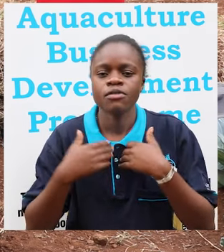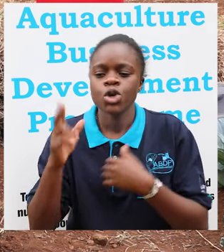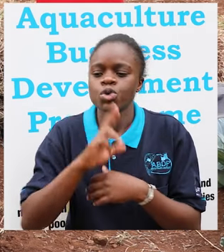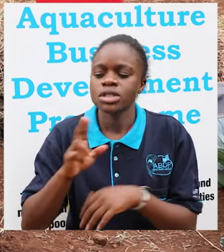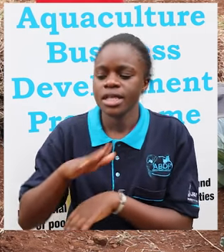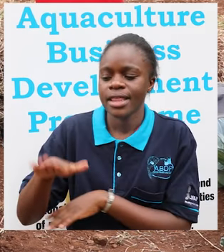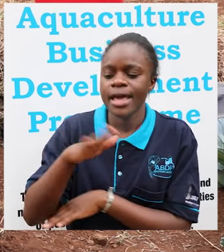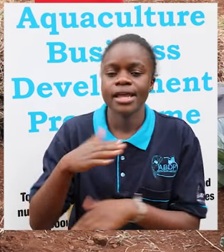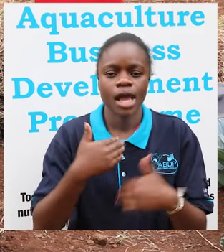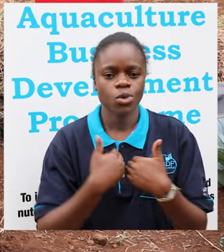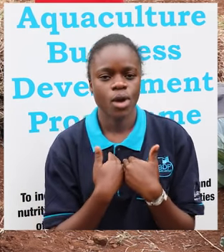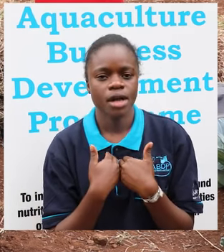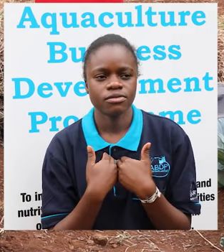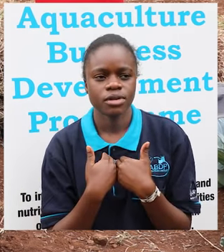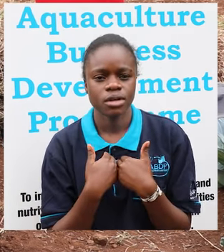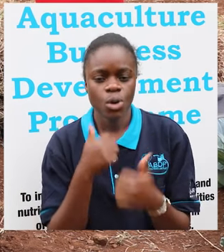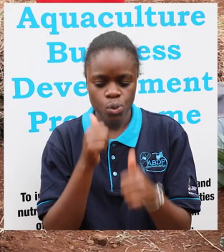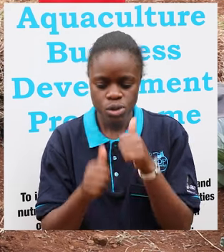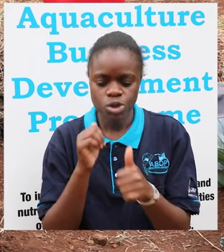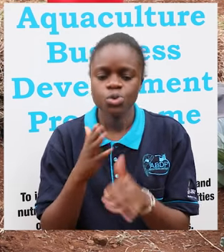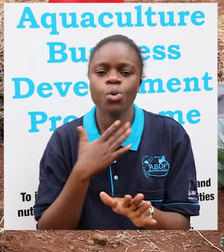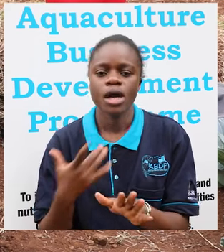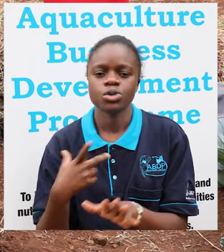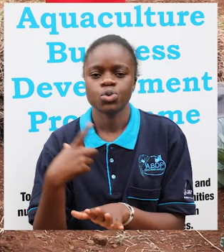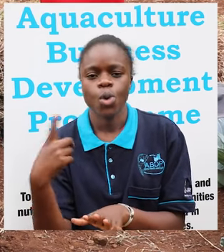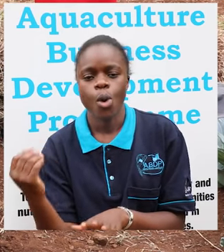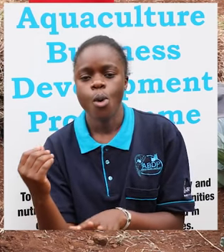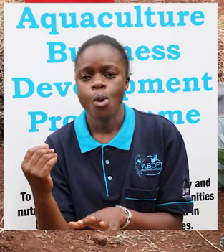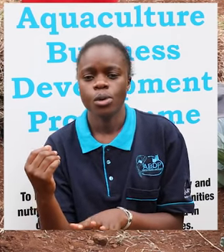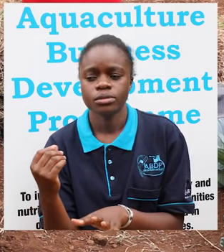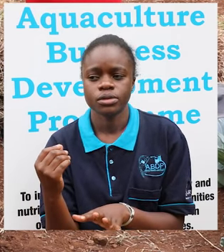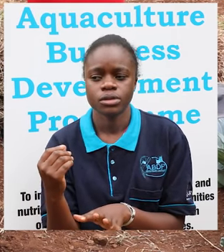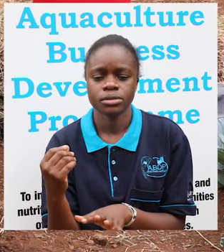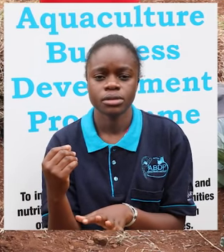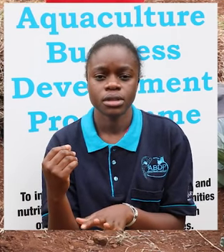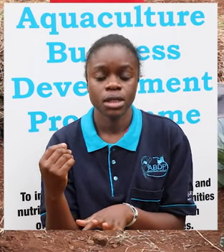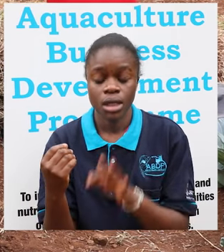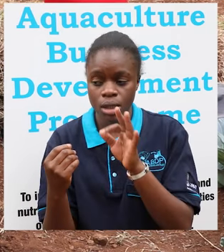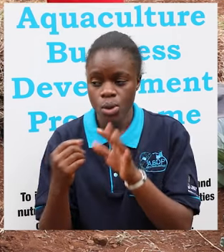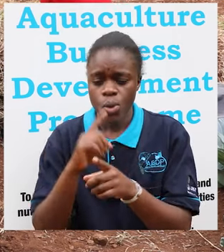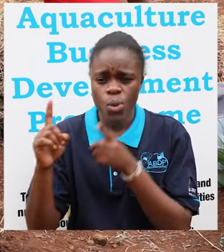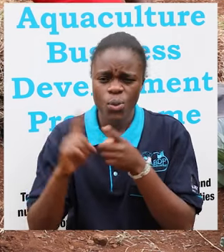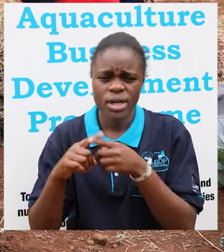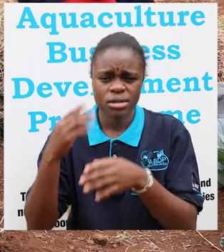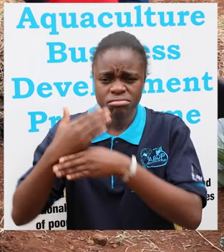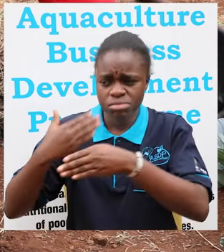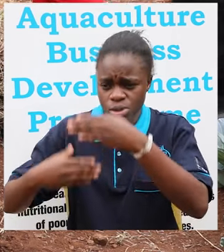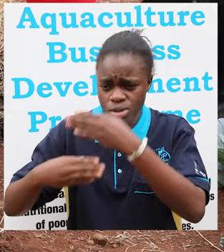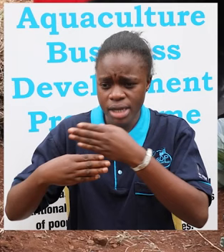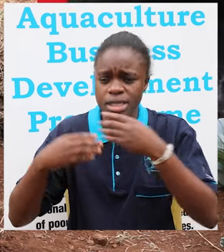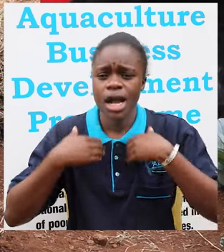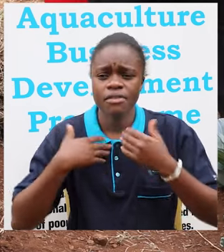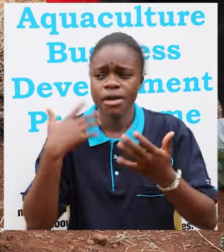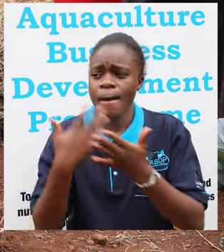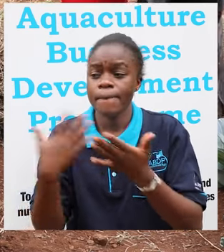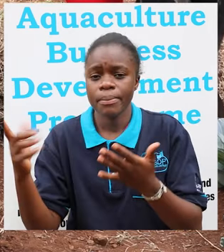go as far as you wish it to go. So for a start of constructing the moist bed garden, you'll get the polythene,